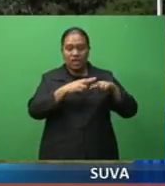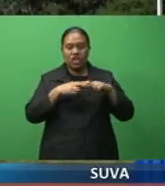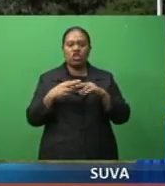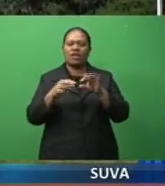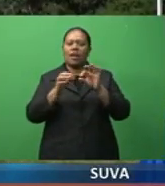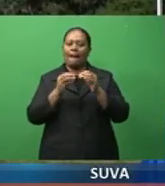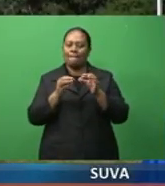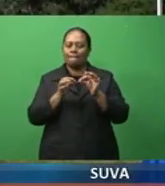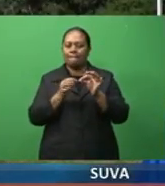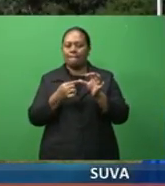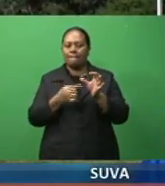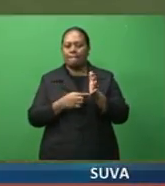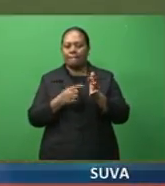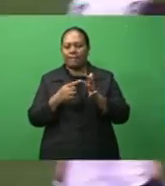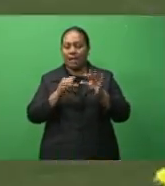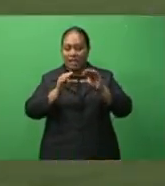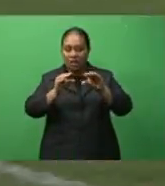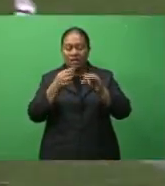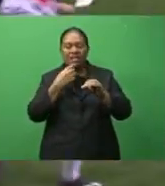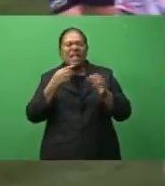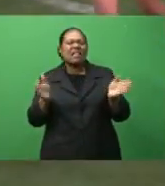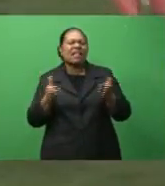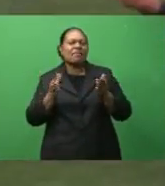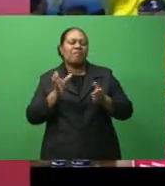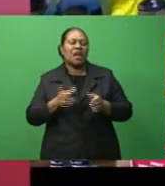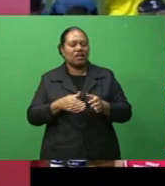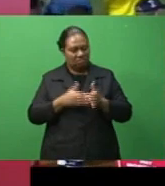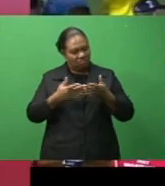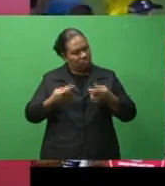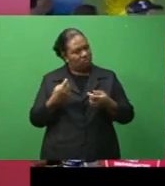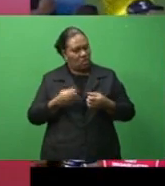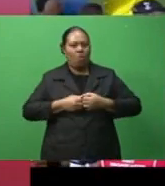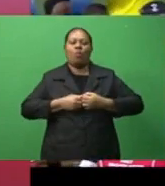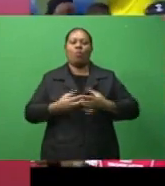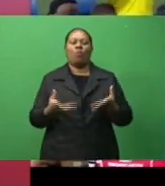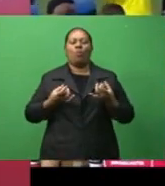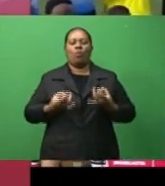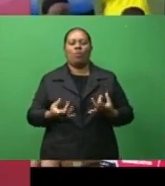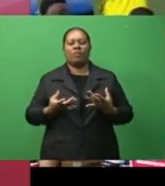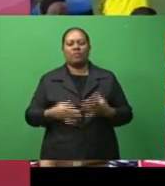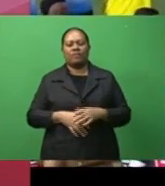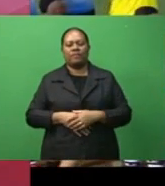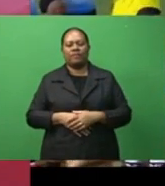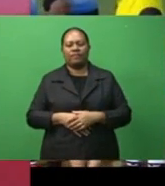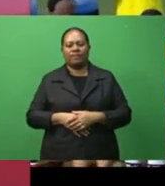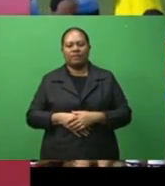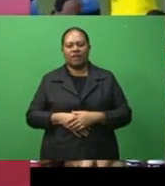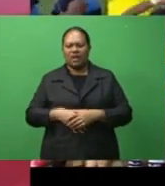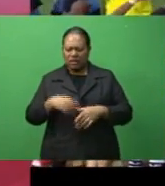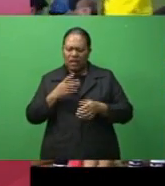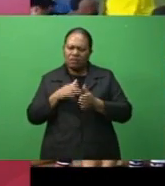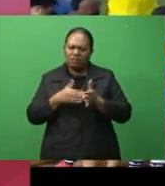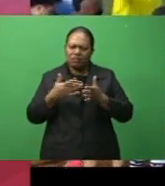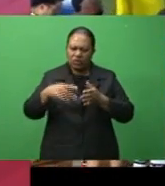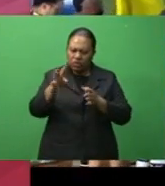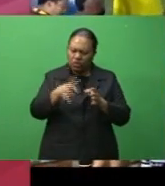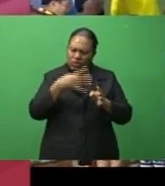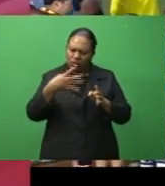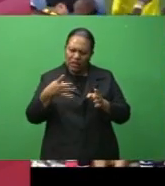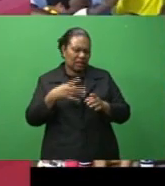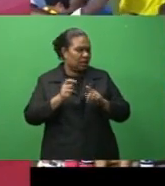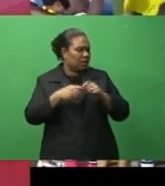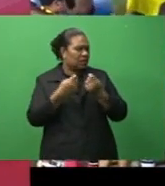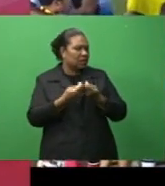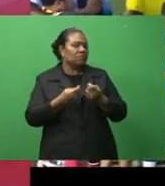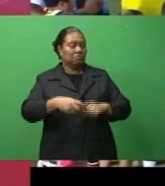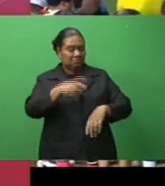coach Brendan Costin says the players are ready for kickoff. I've been staying in touch with the players and checking in how they've been training